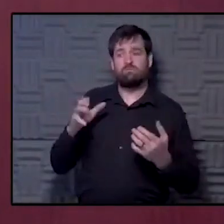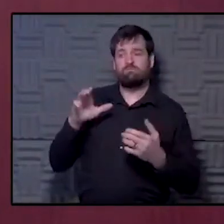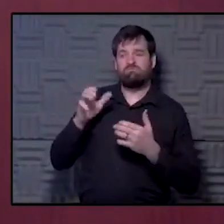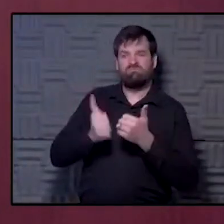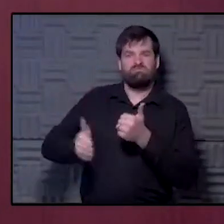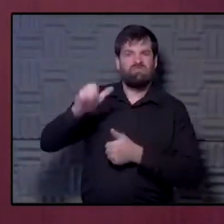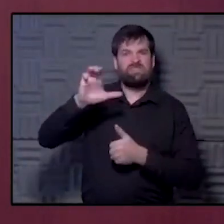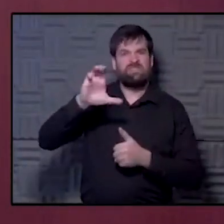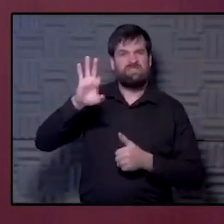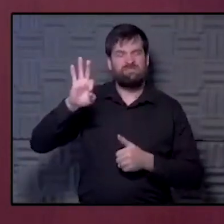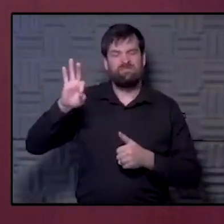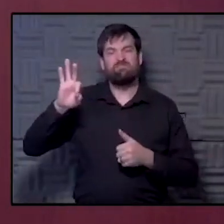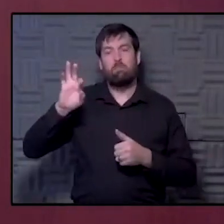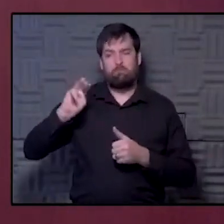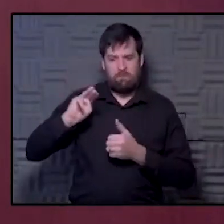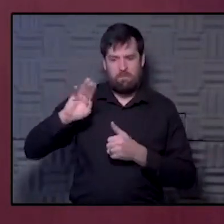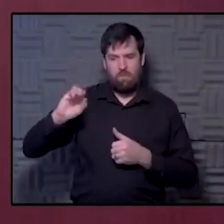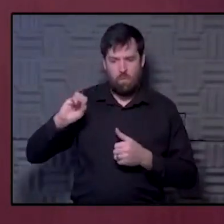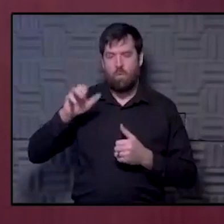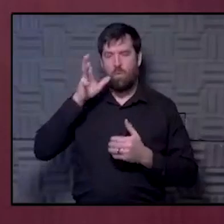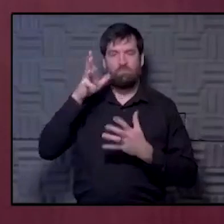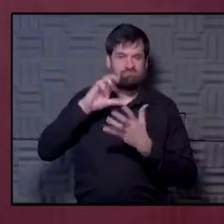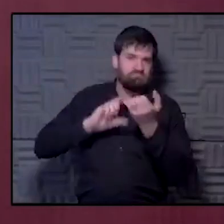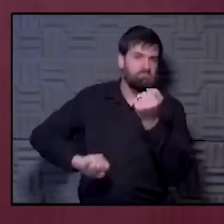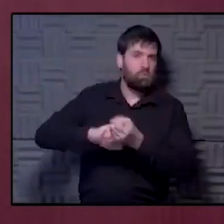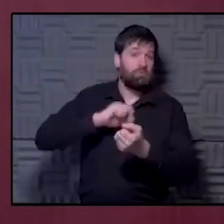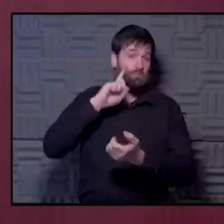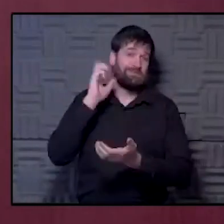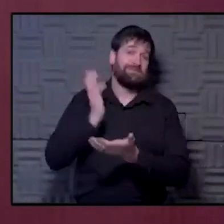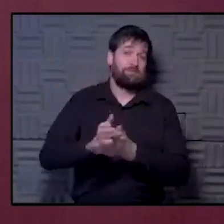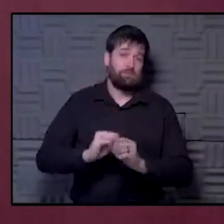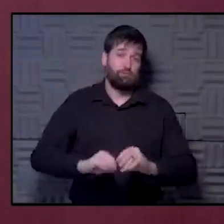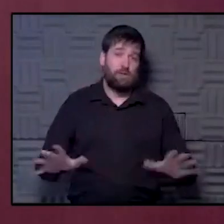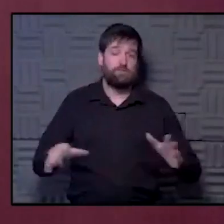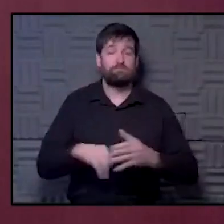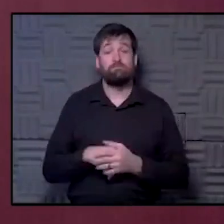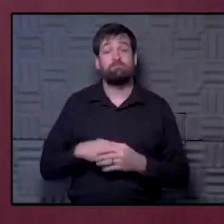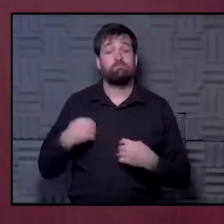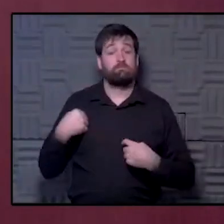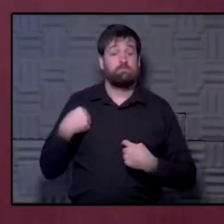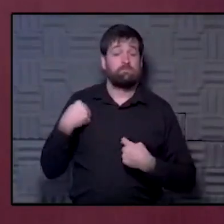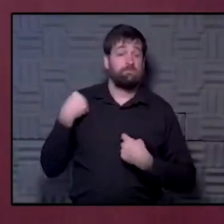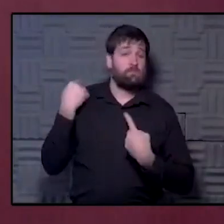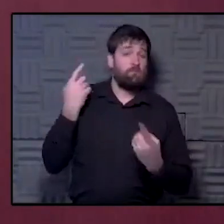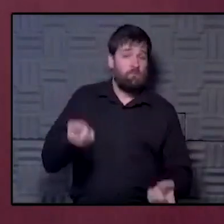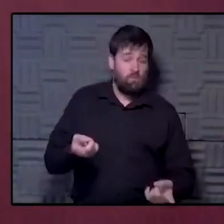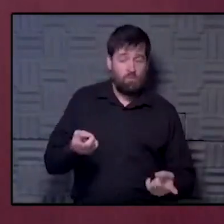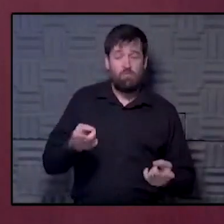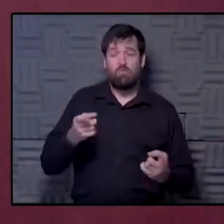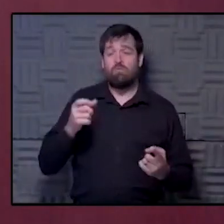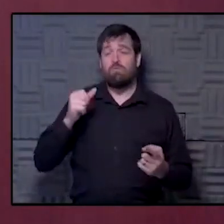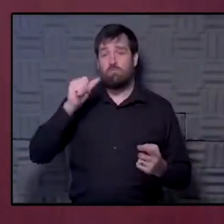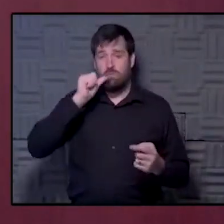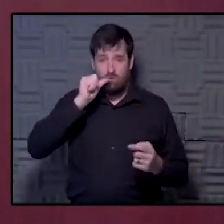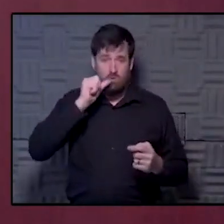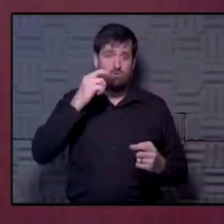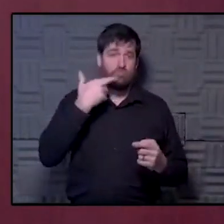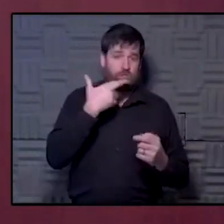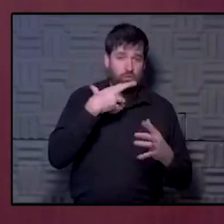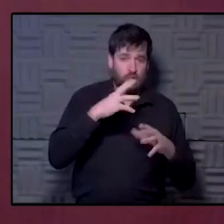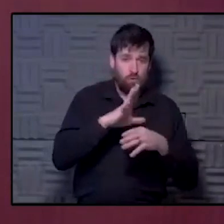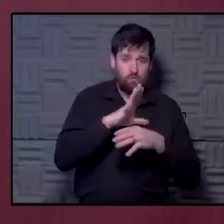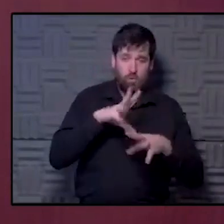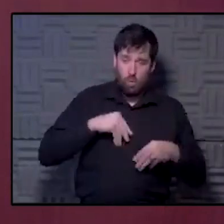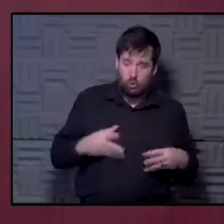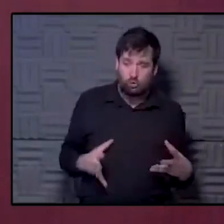other recommendations, which we will support, again, to stop the spread. But insofar as bar and restaurant owners and business